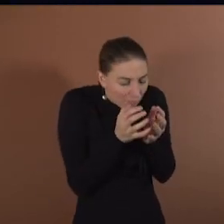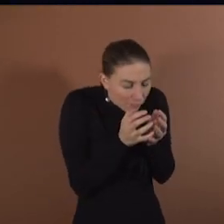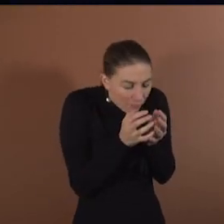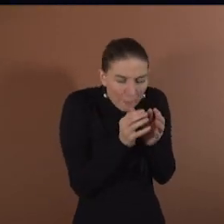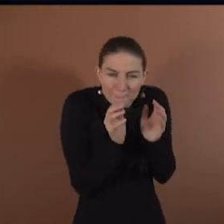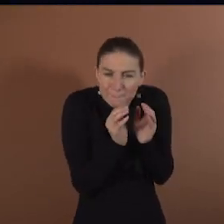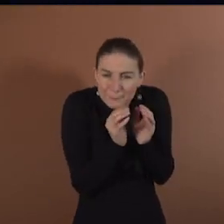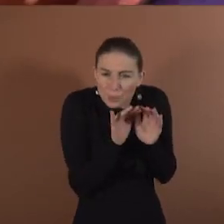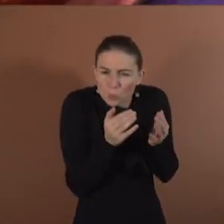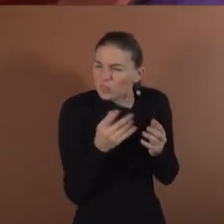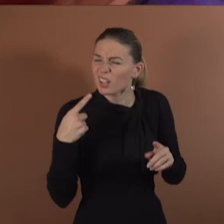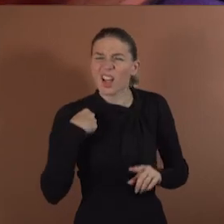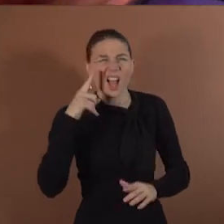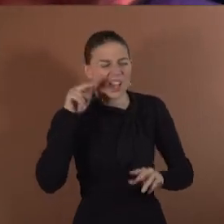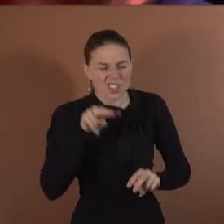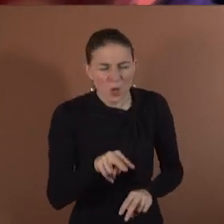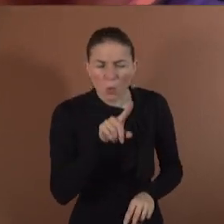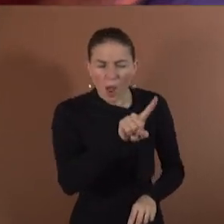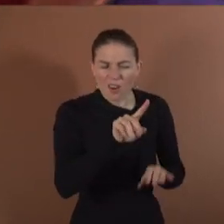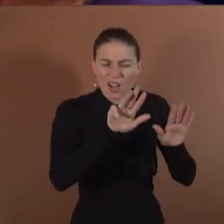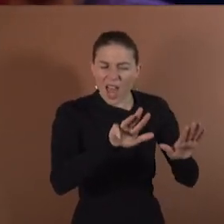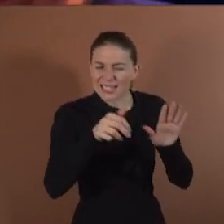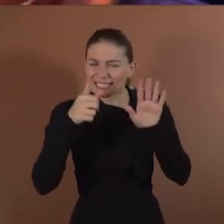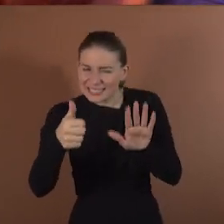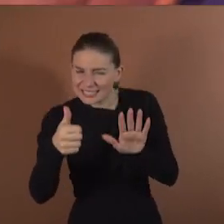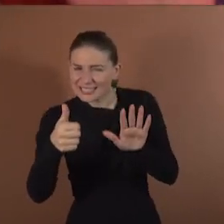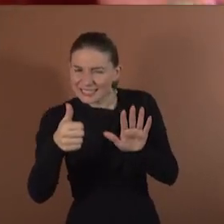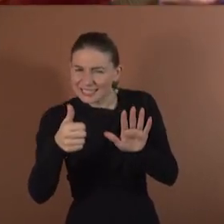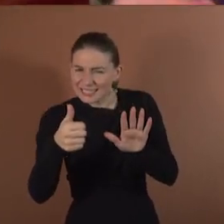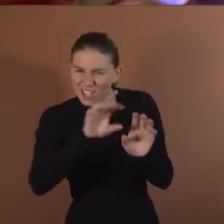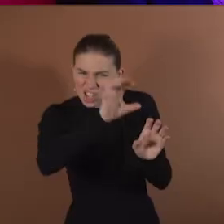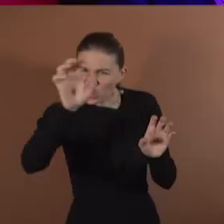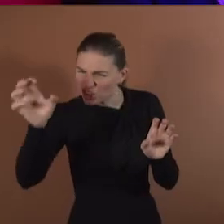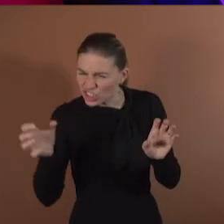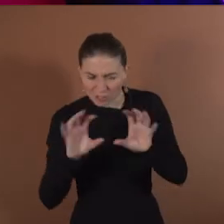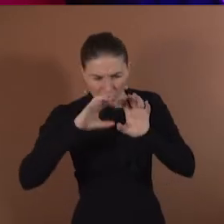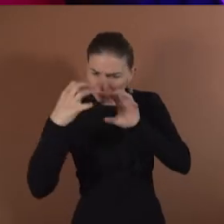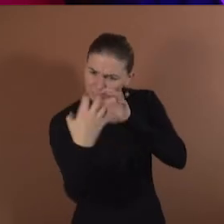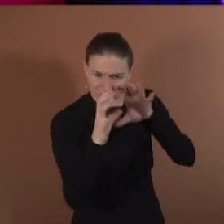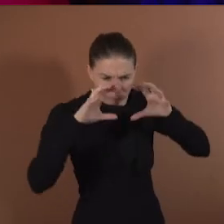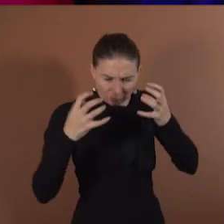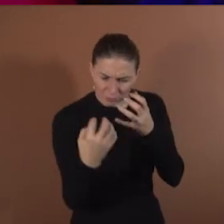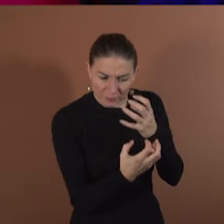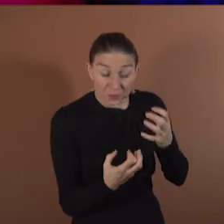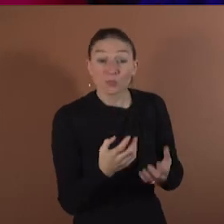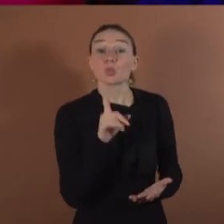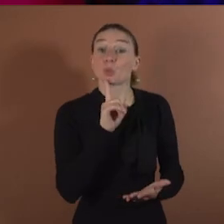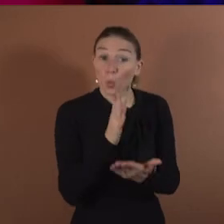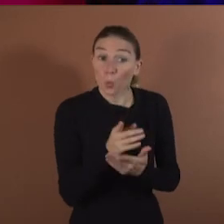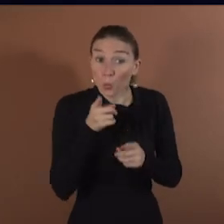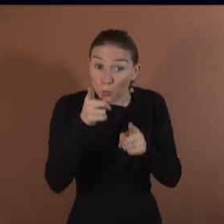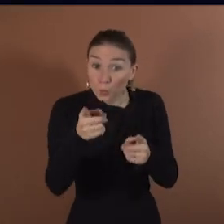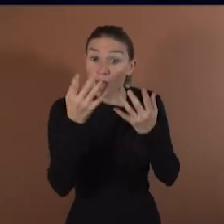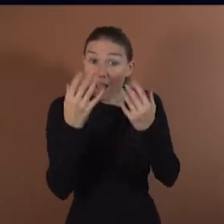countries on Earth. If you make a mini world with 196 friends from 196 countries, 2 things will happen. The first thing